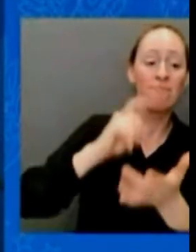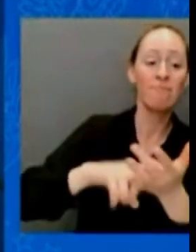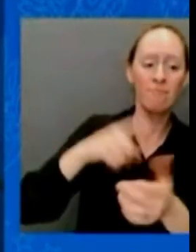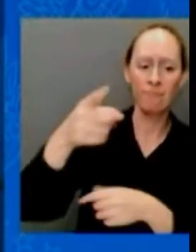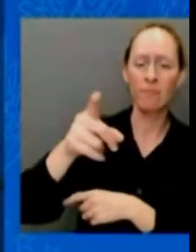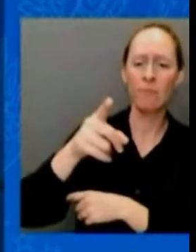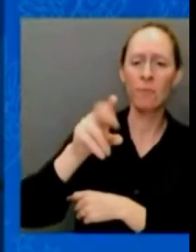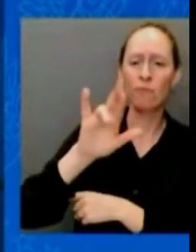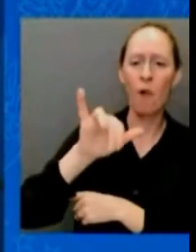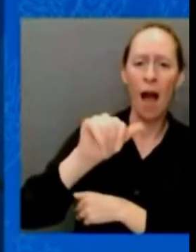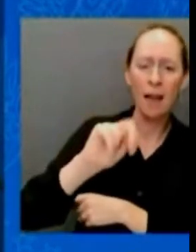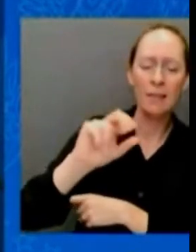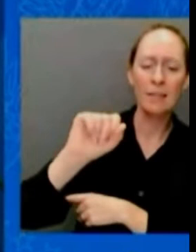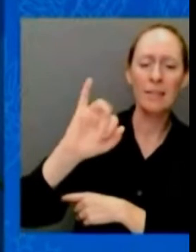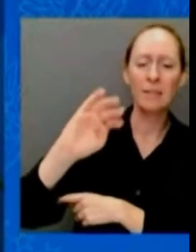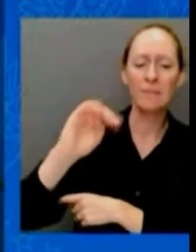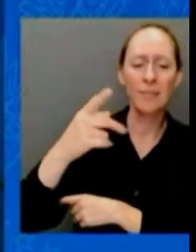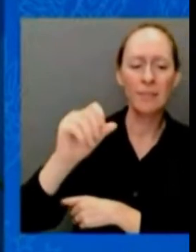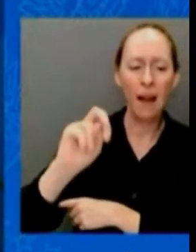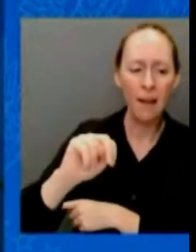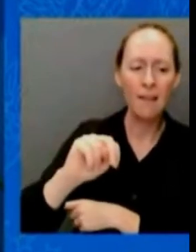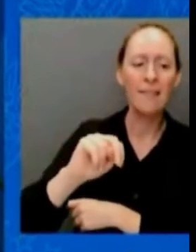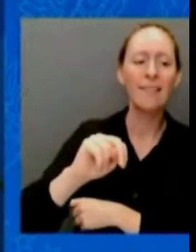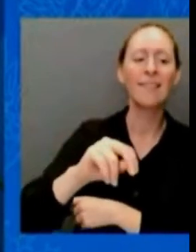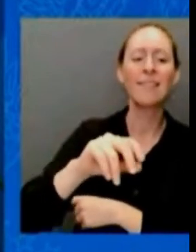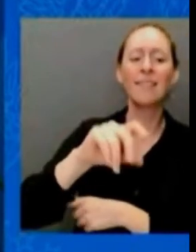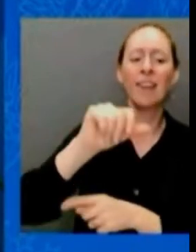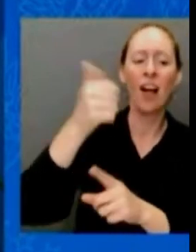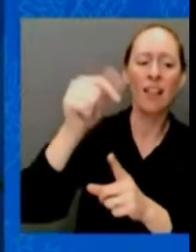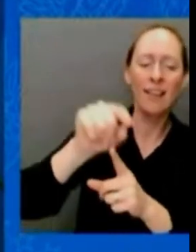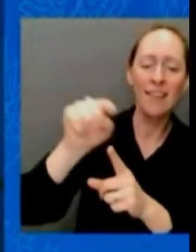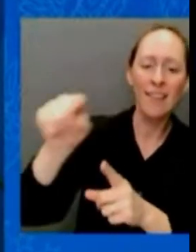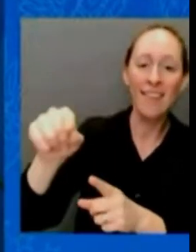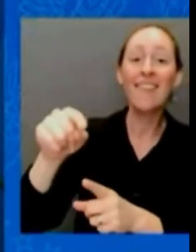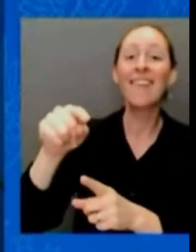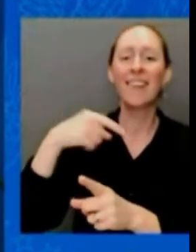and a round of applause again for Shawnee Davis.